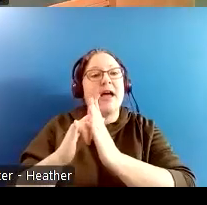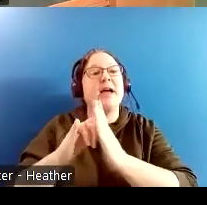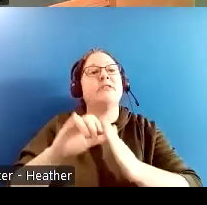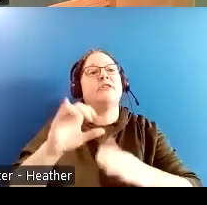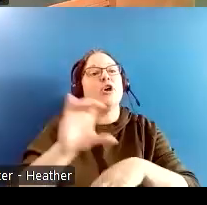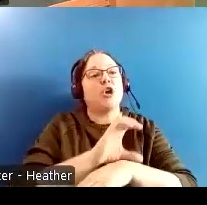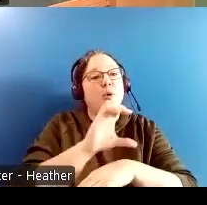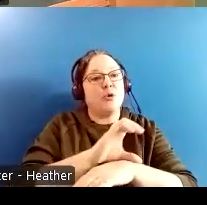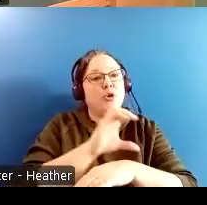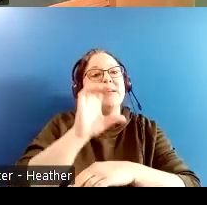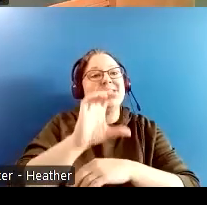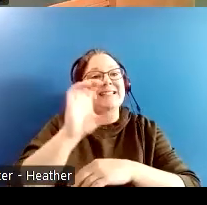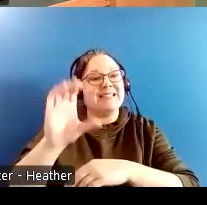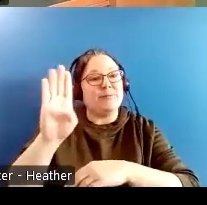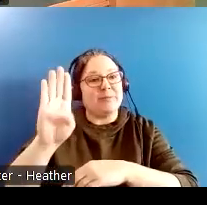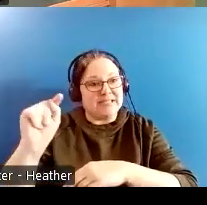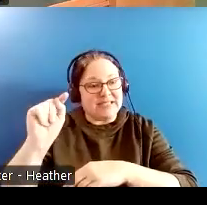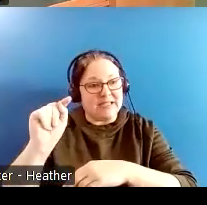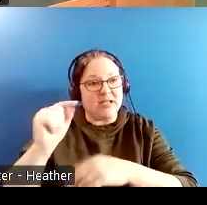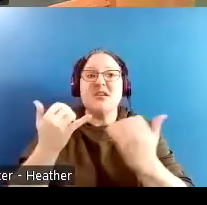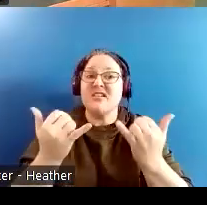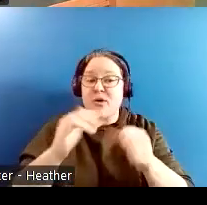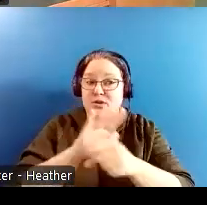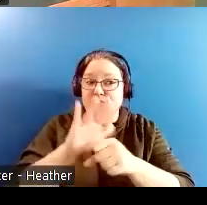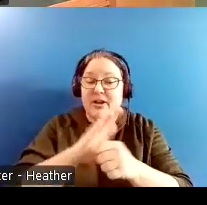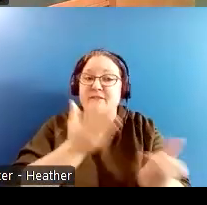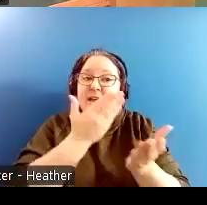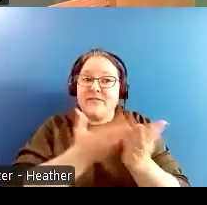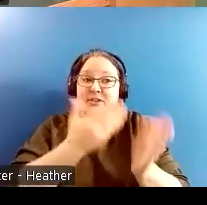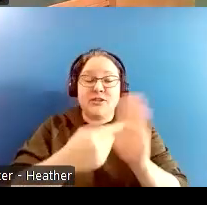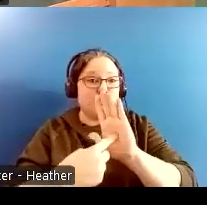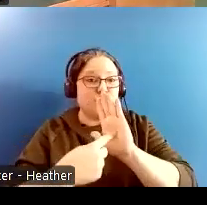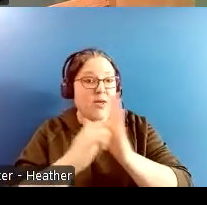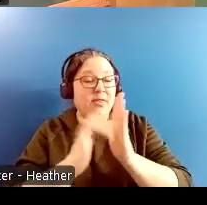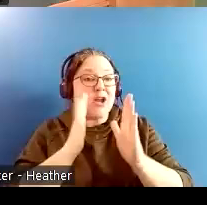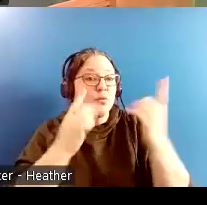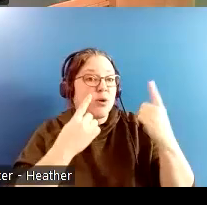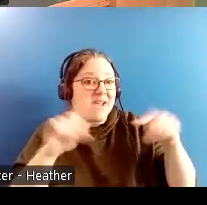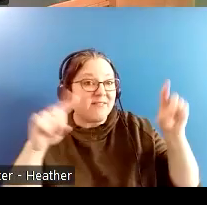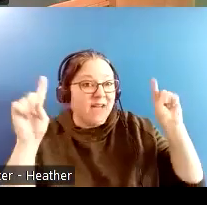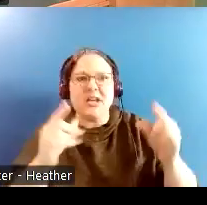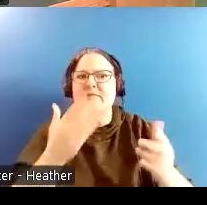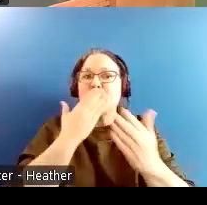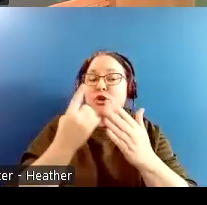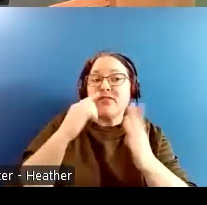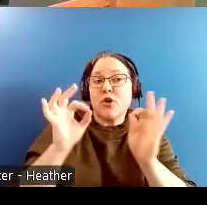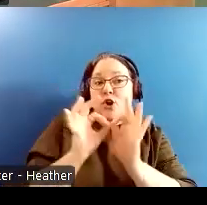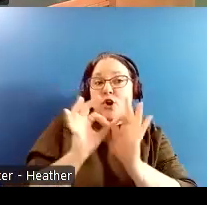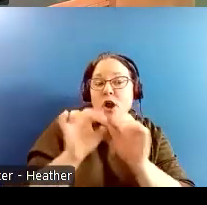or CCBT, there was now enough evidence to show that these were effective and cost effective. And so now